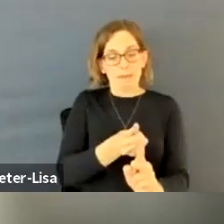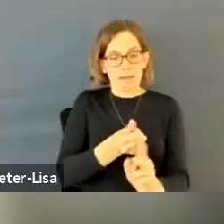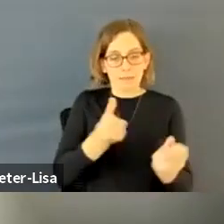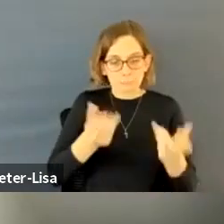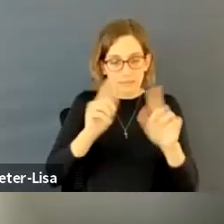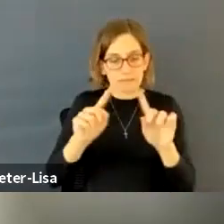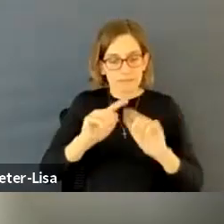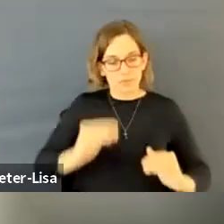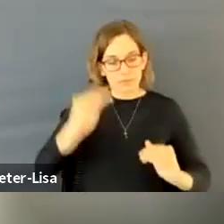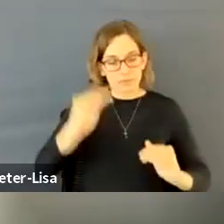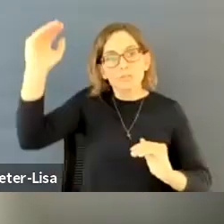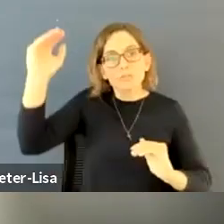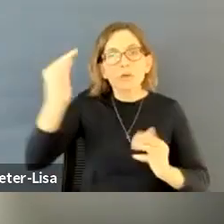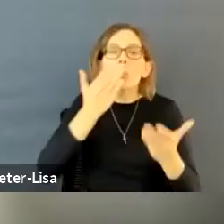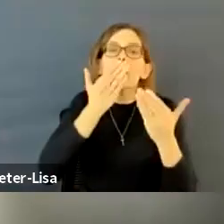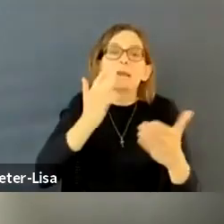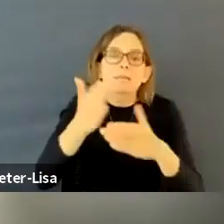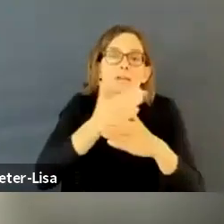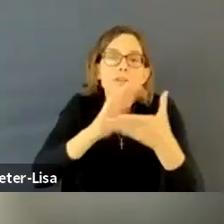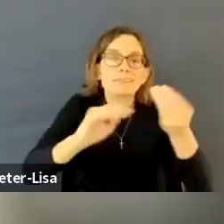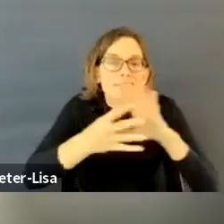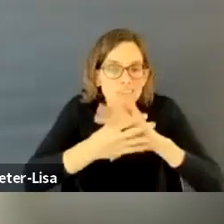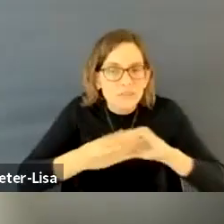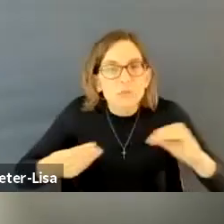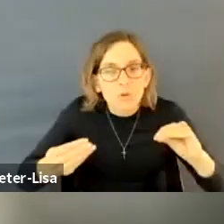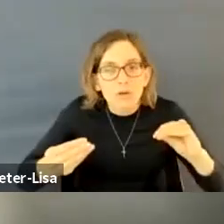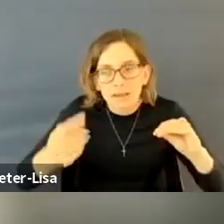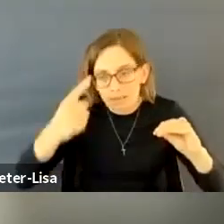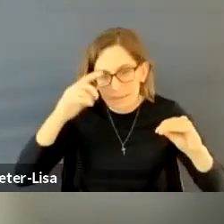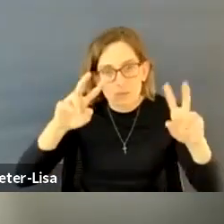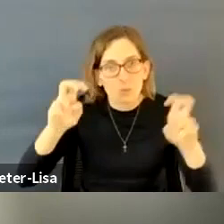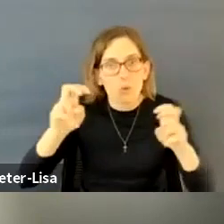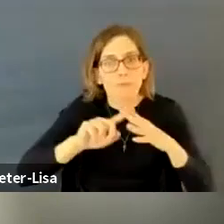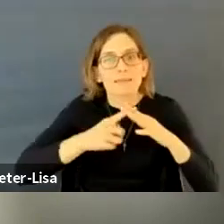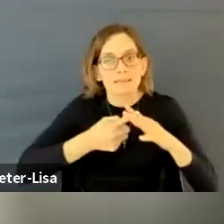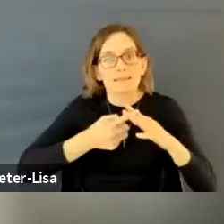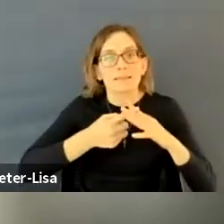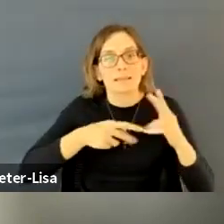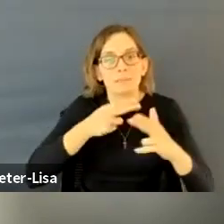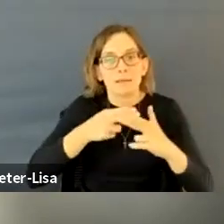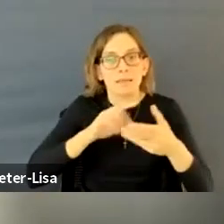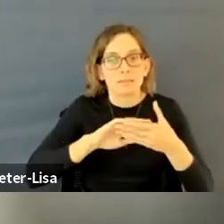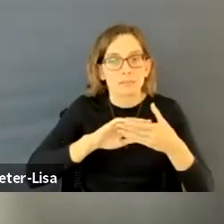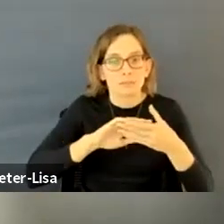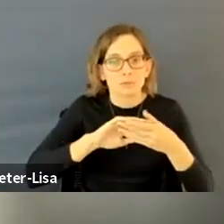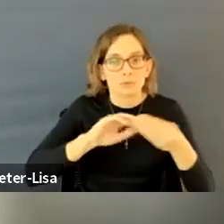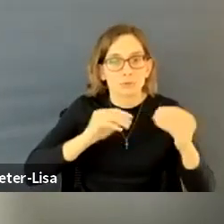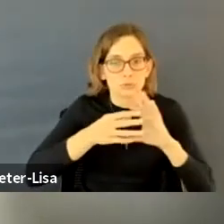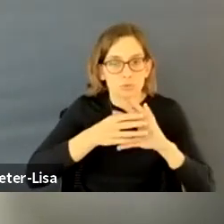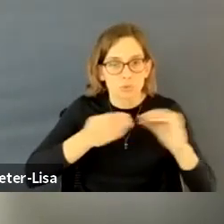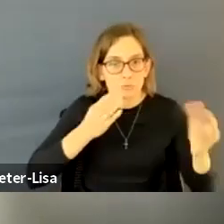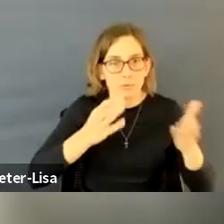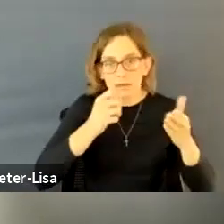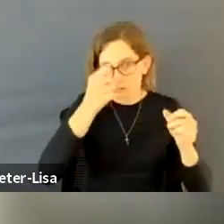levels. So thank you for sharing your stories, because I think there was a quote at the beginning, something like the story, you might not remember everything, but the story is